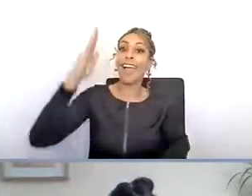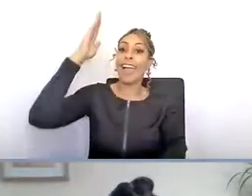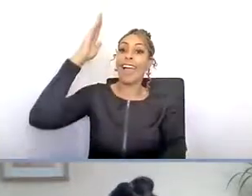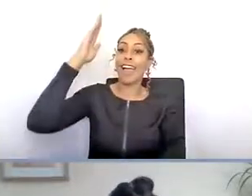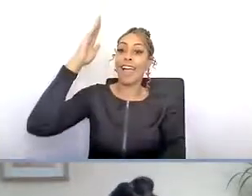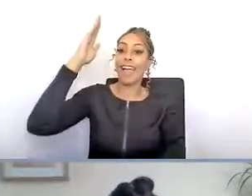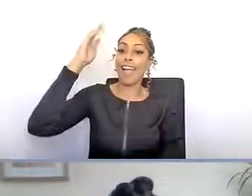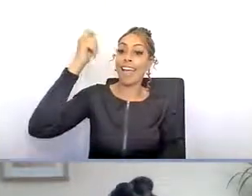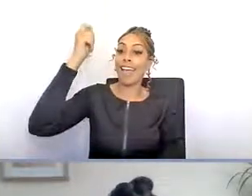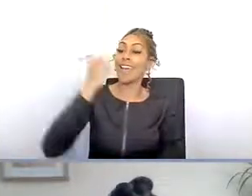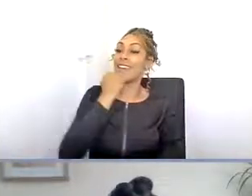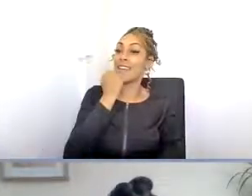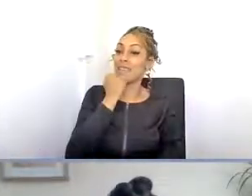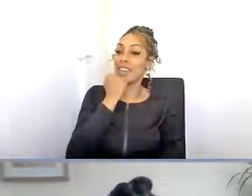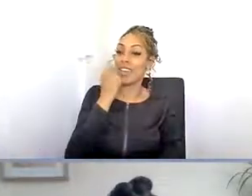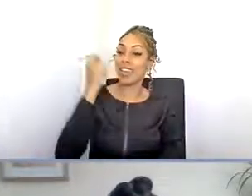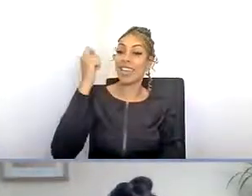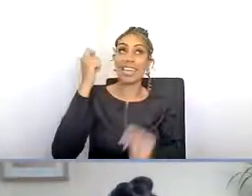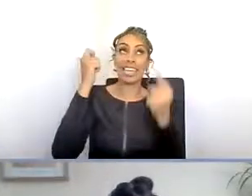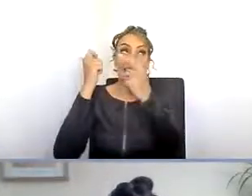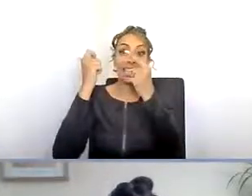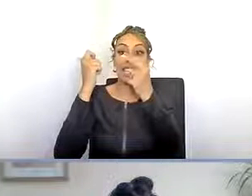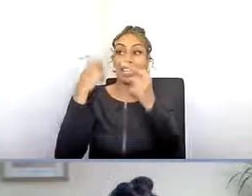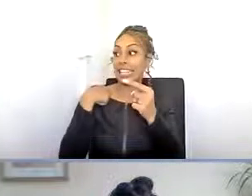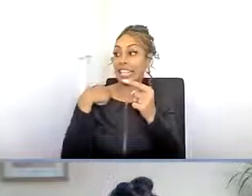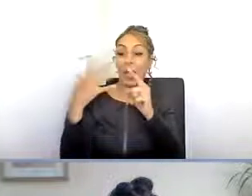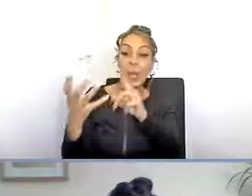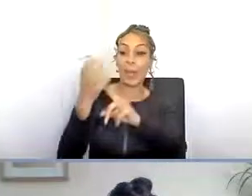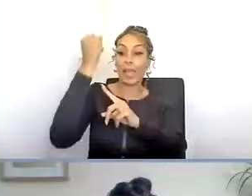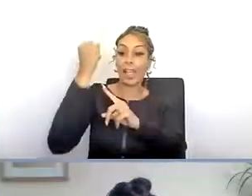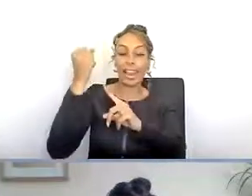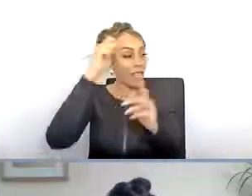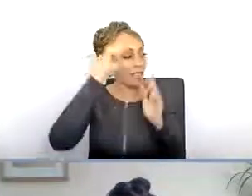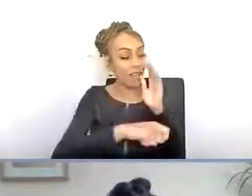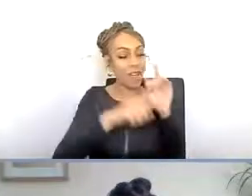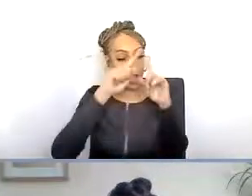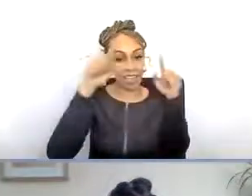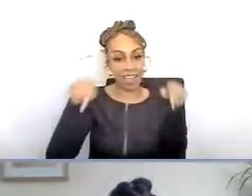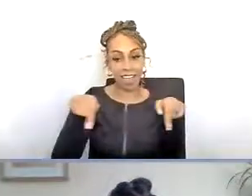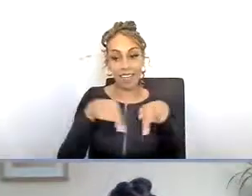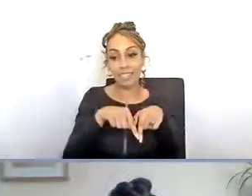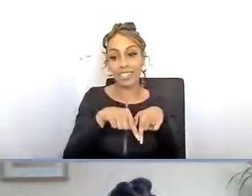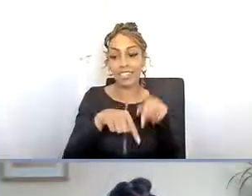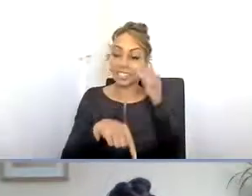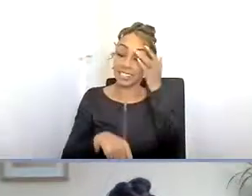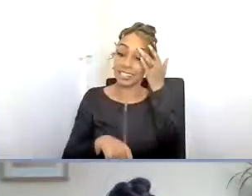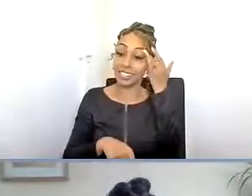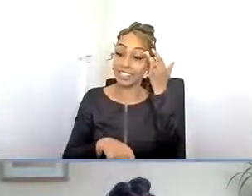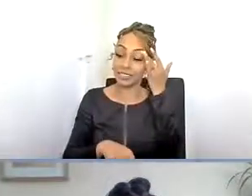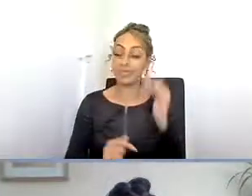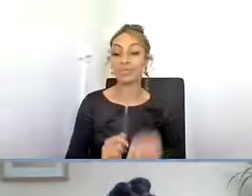paddle number, which identified us as the buyer, was read out and indicated